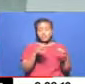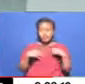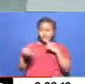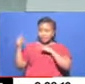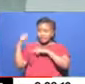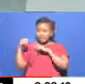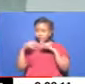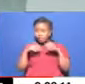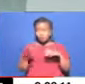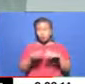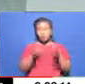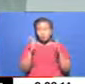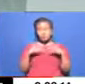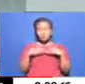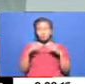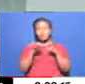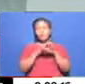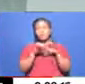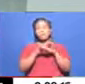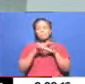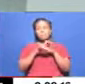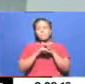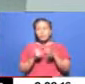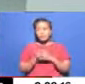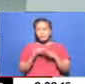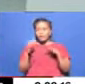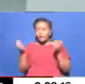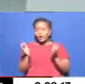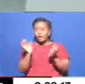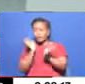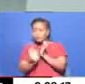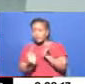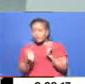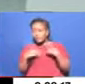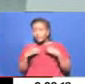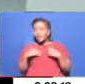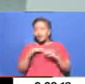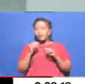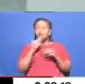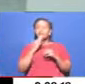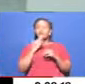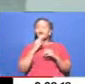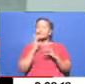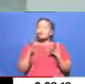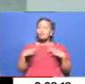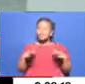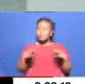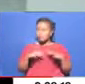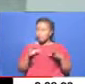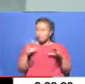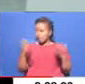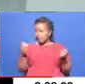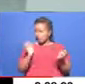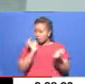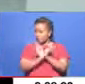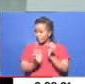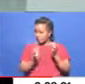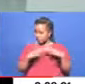wayward members. And in this way of punishing, how did the Abaluhya community punish those found to be, or rather to have committed a